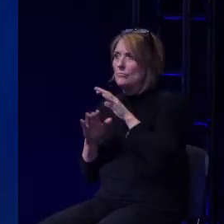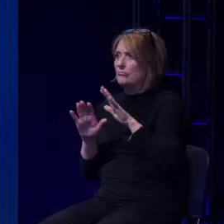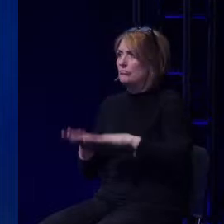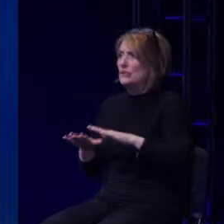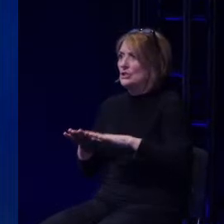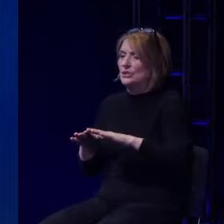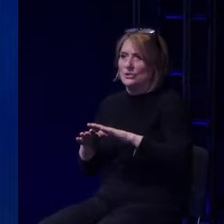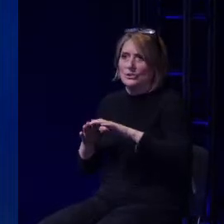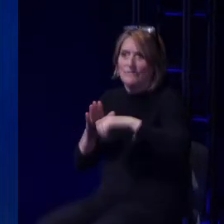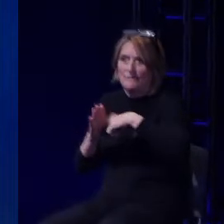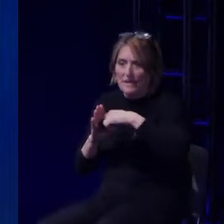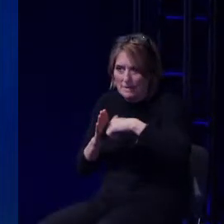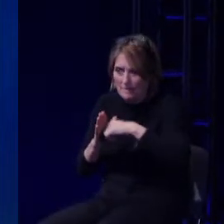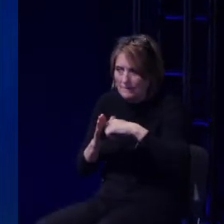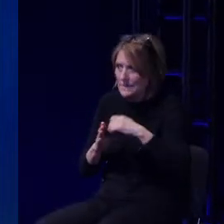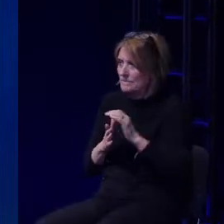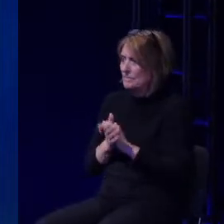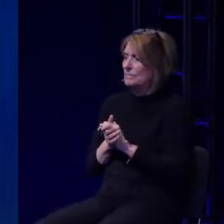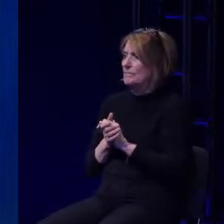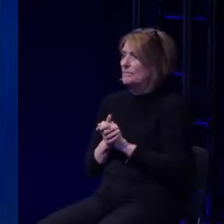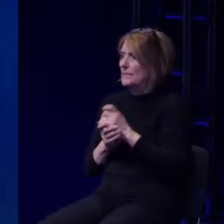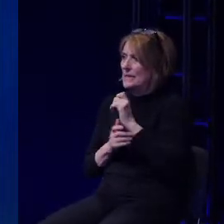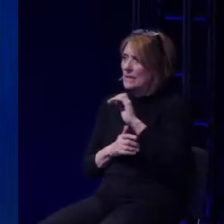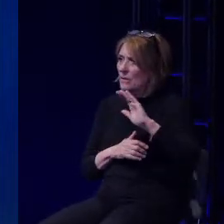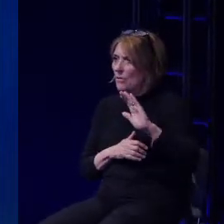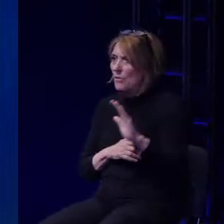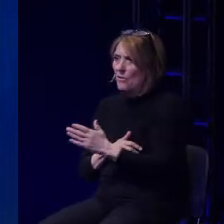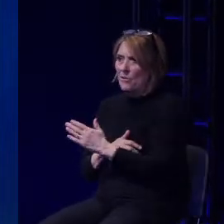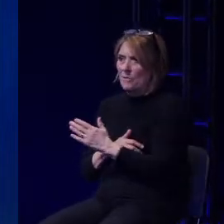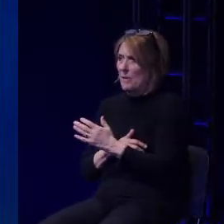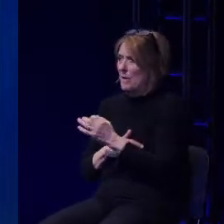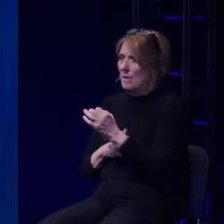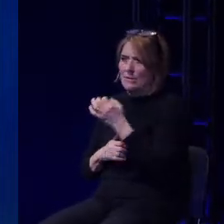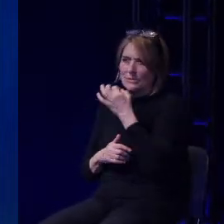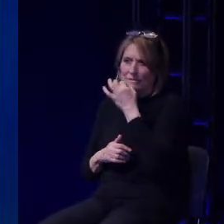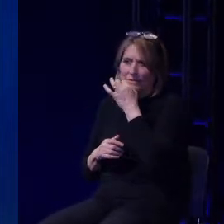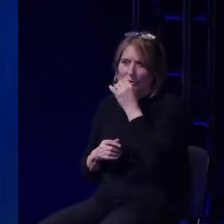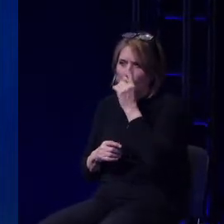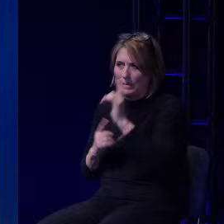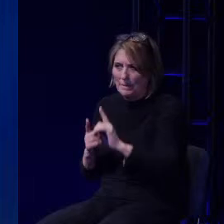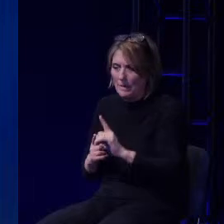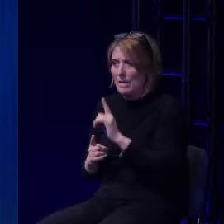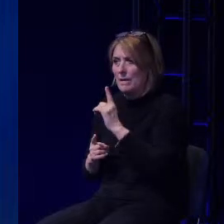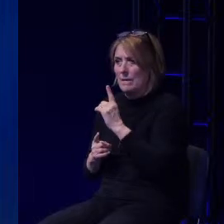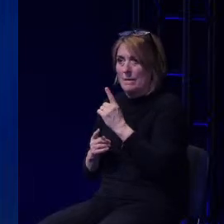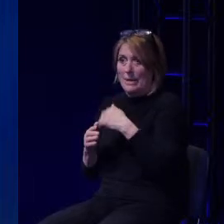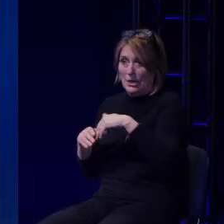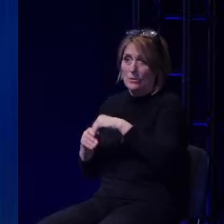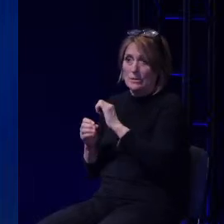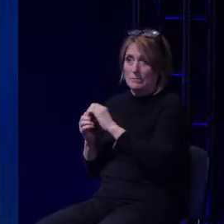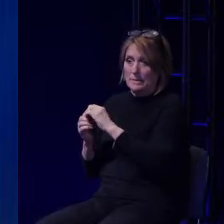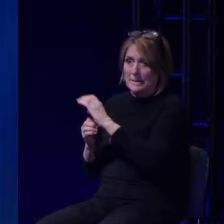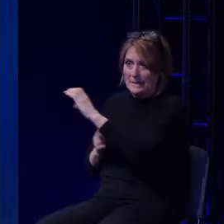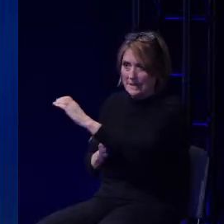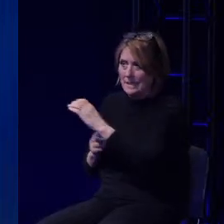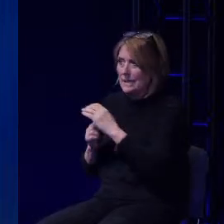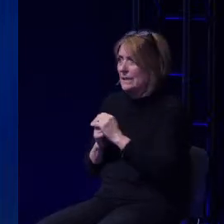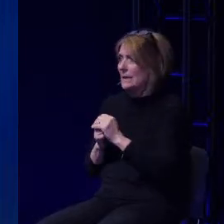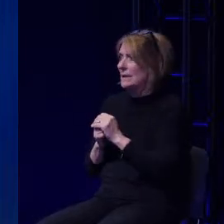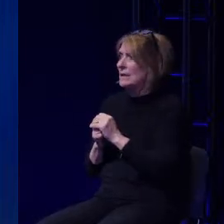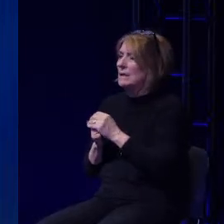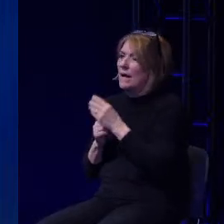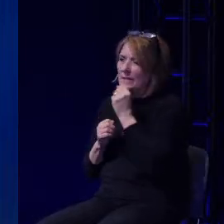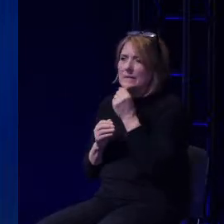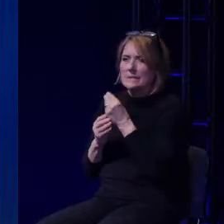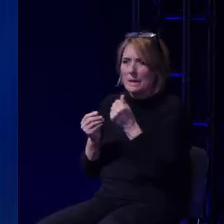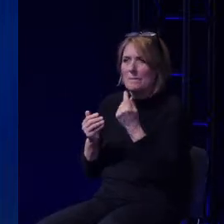in fact. And that was all being done by a handful of people, including the BBC or some